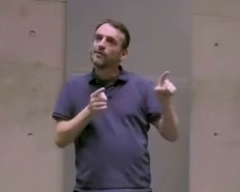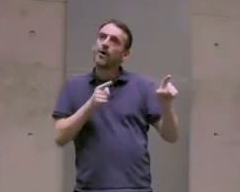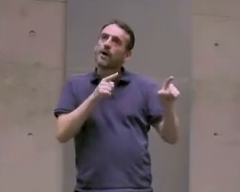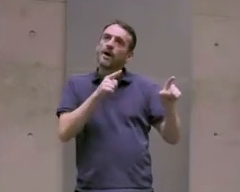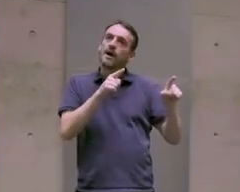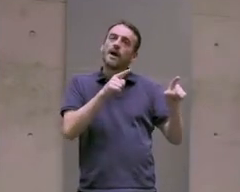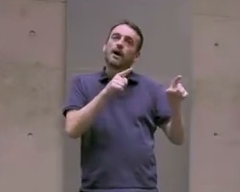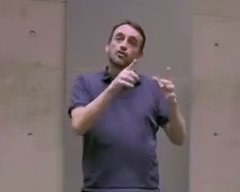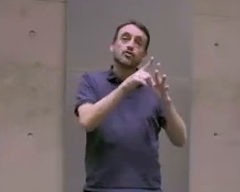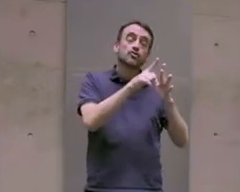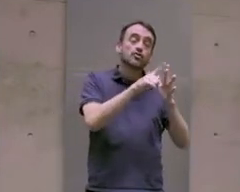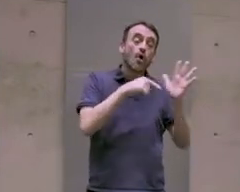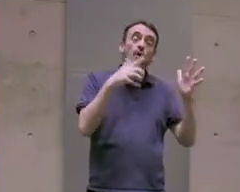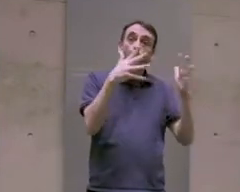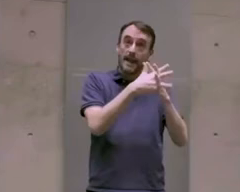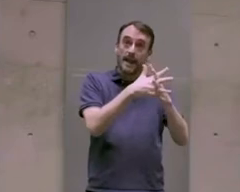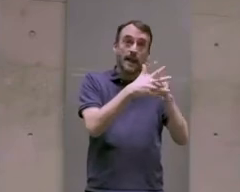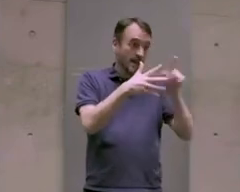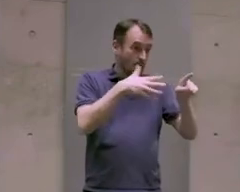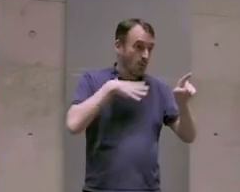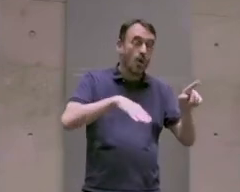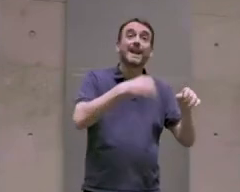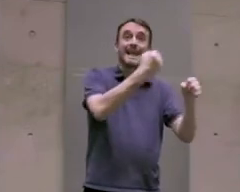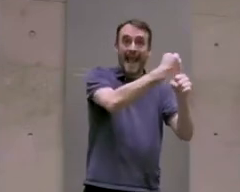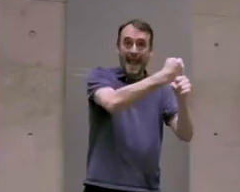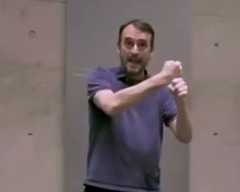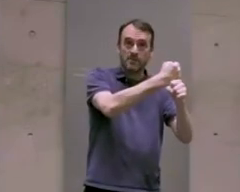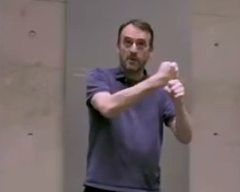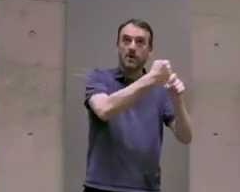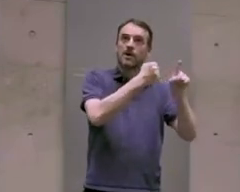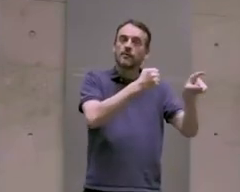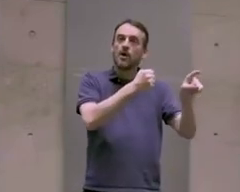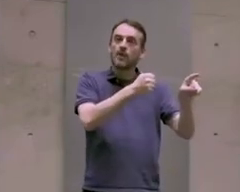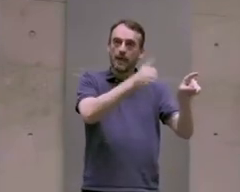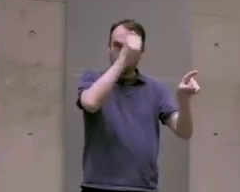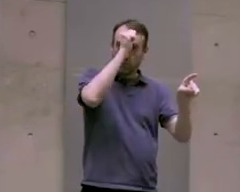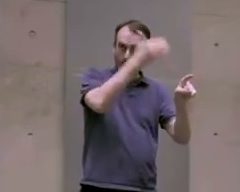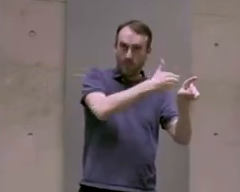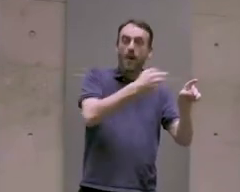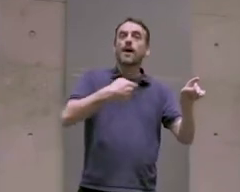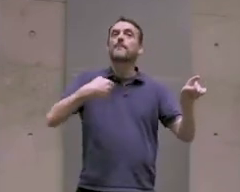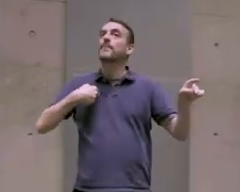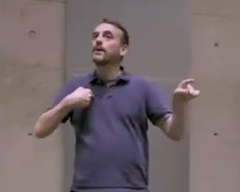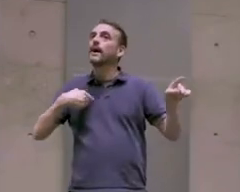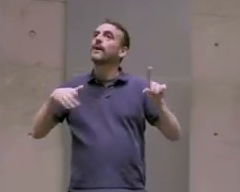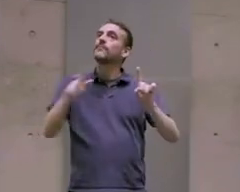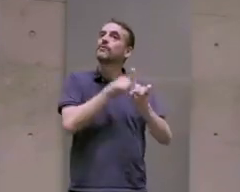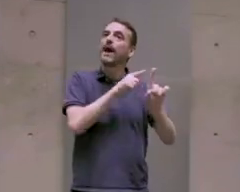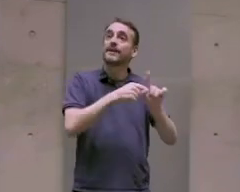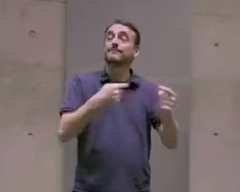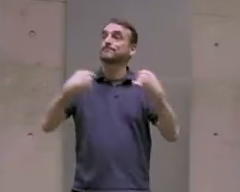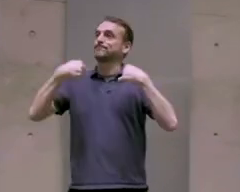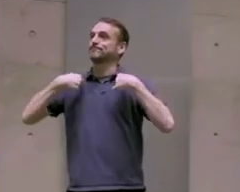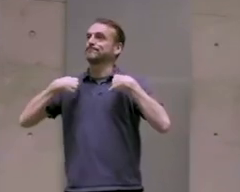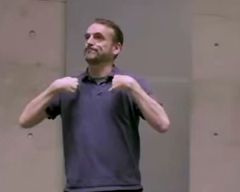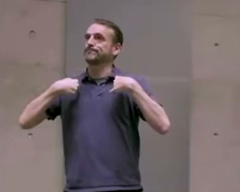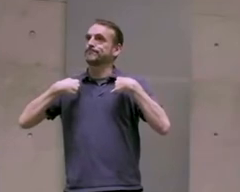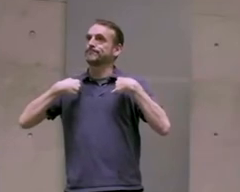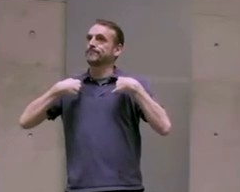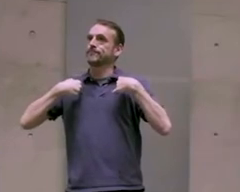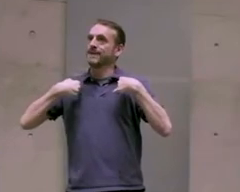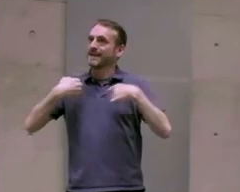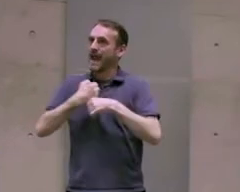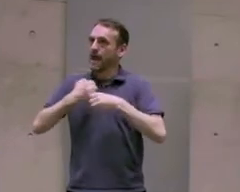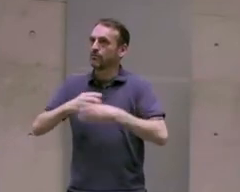good job of doing the John Wick game, which is... All right. A very important difference. But yeah, it was interesting, but I think that makes the idea stronger, because you